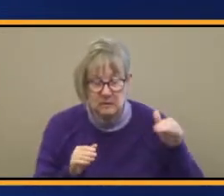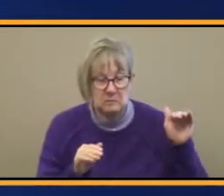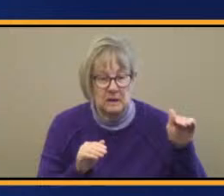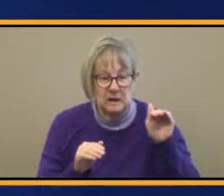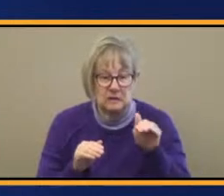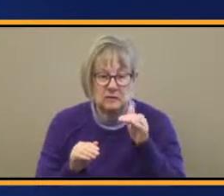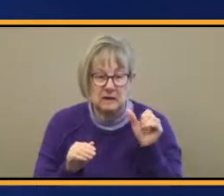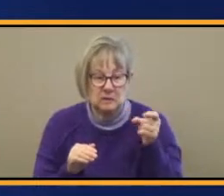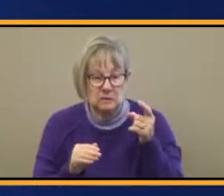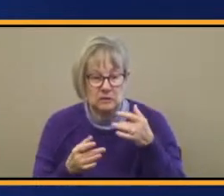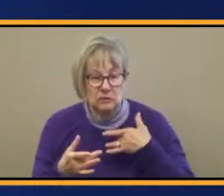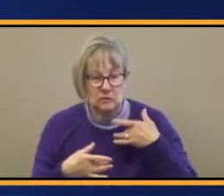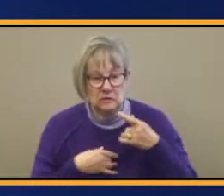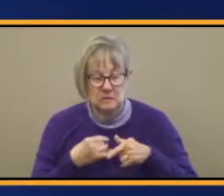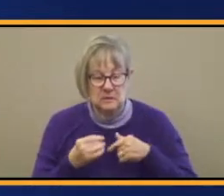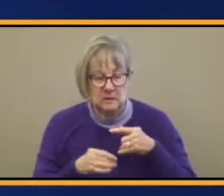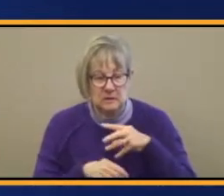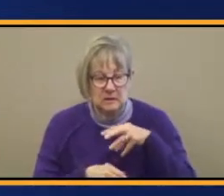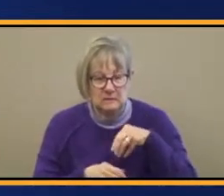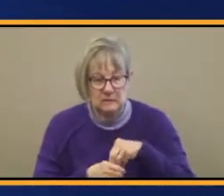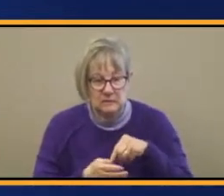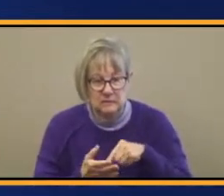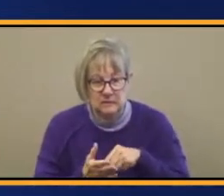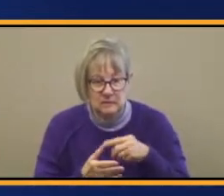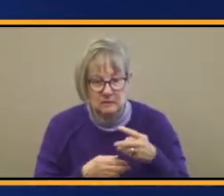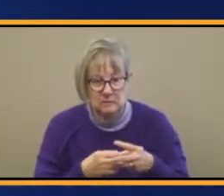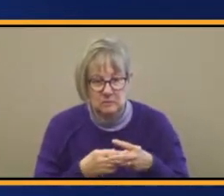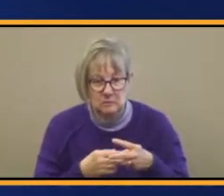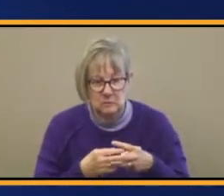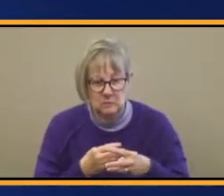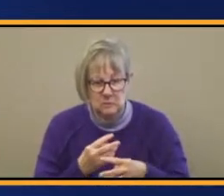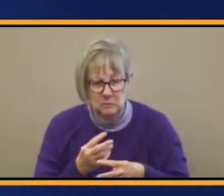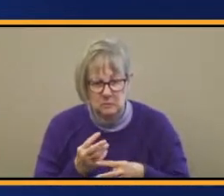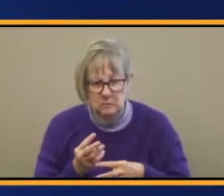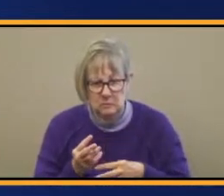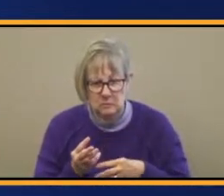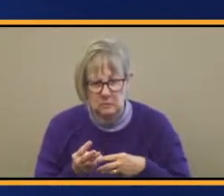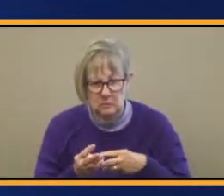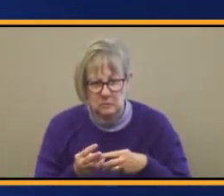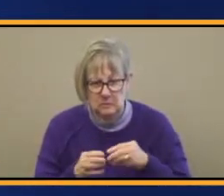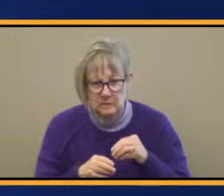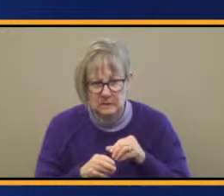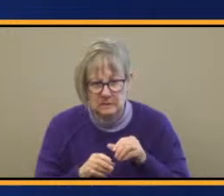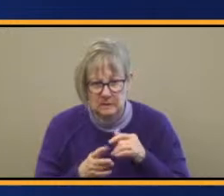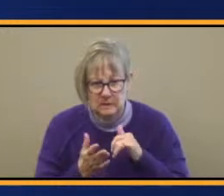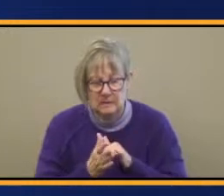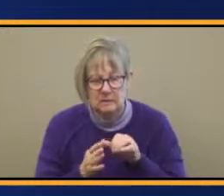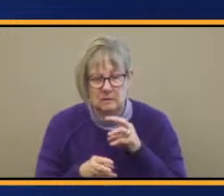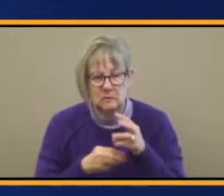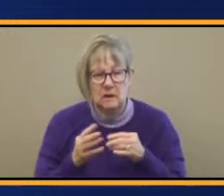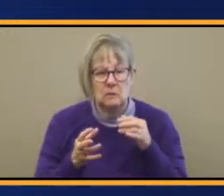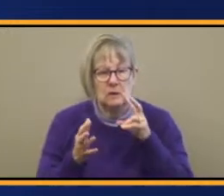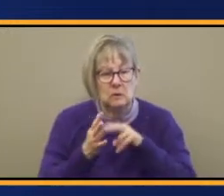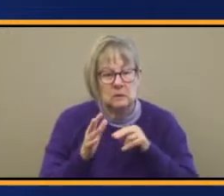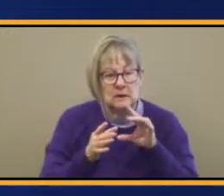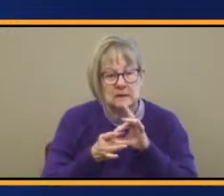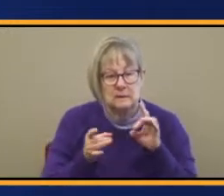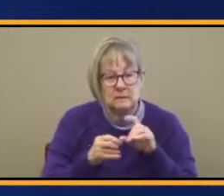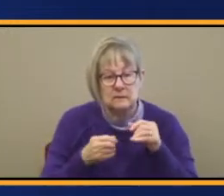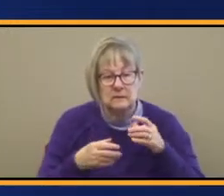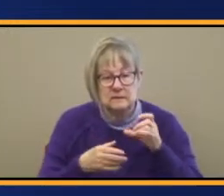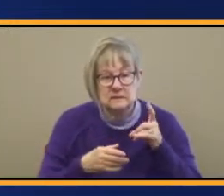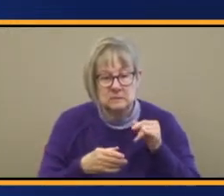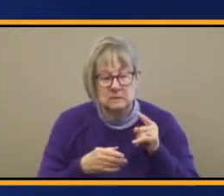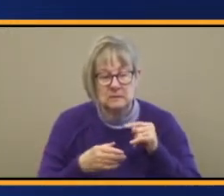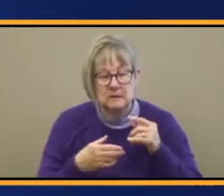concerned about getting into this world, I want to read a statement from the Department of U.S. Health and Human Services